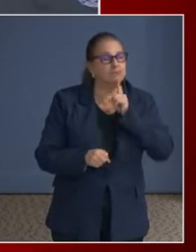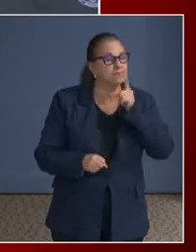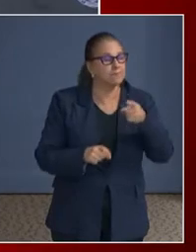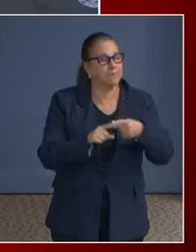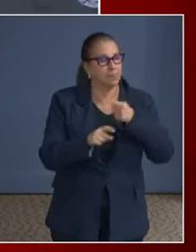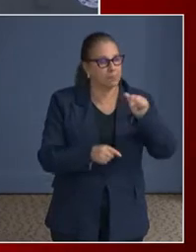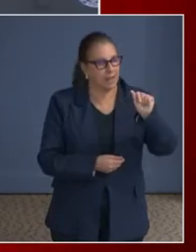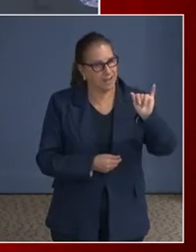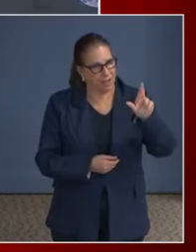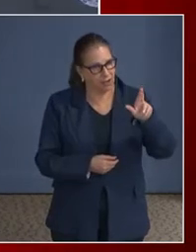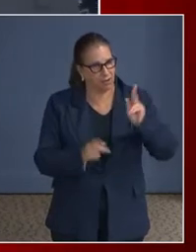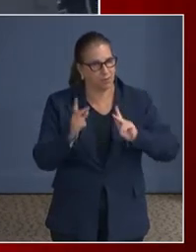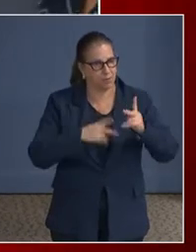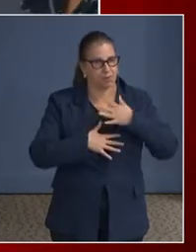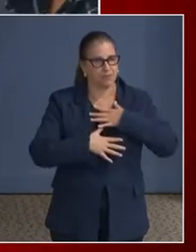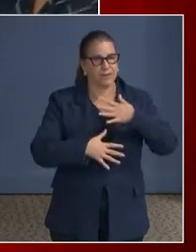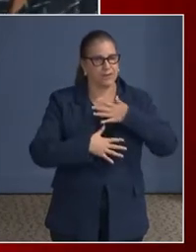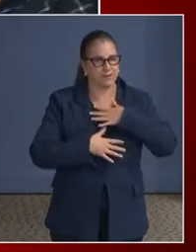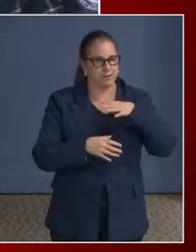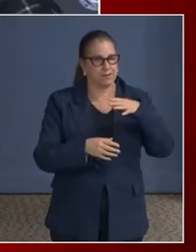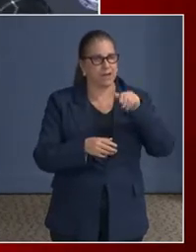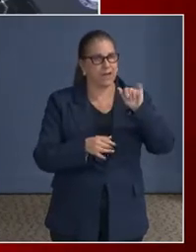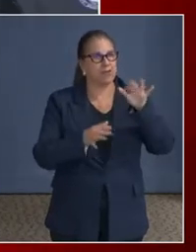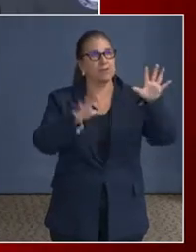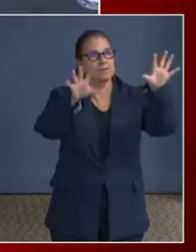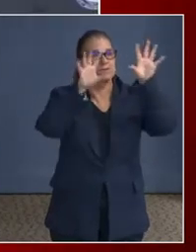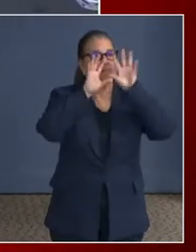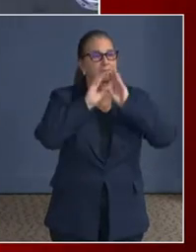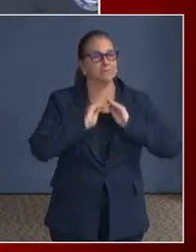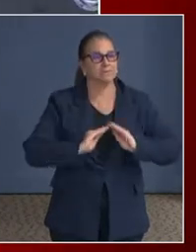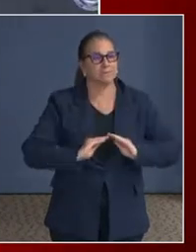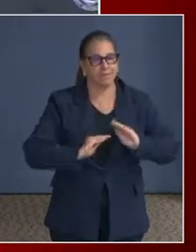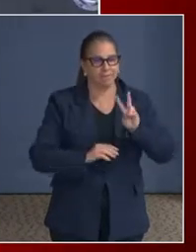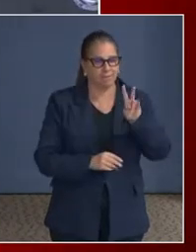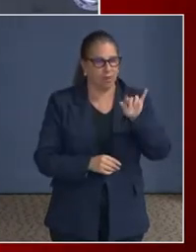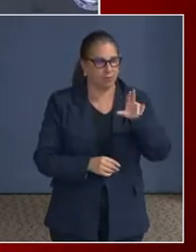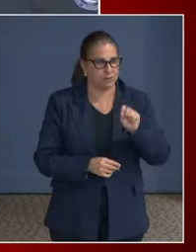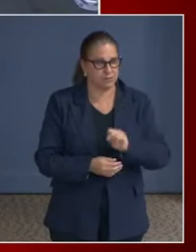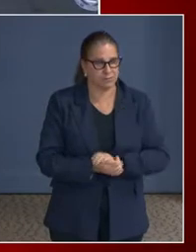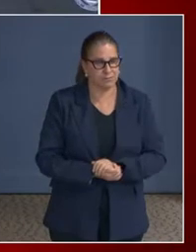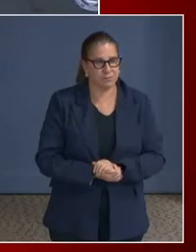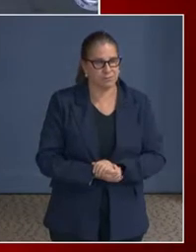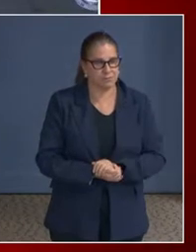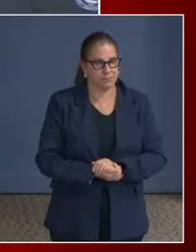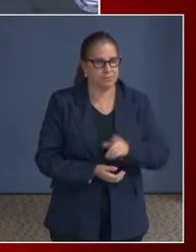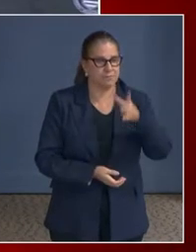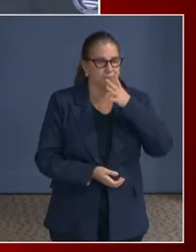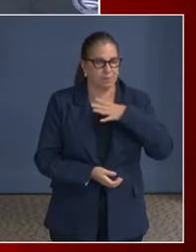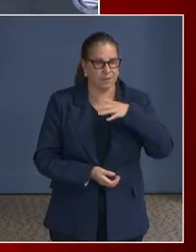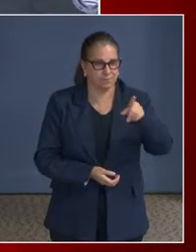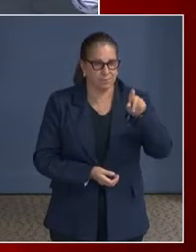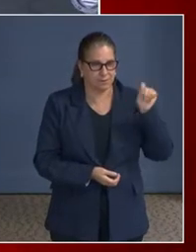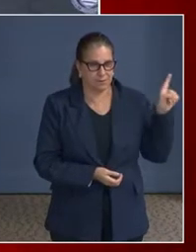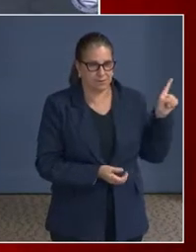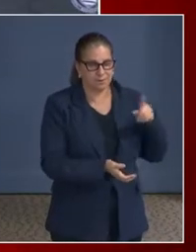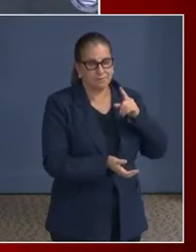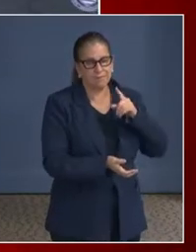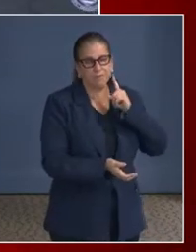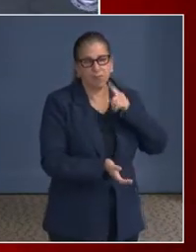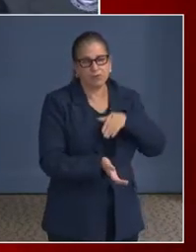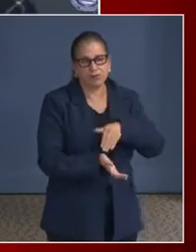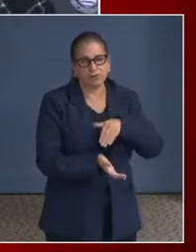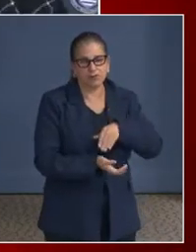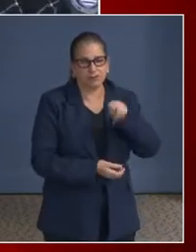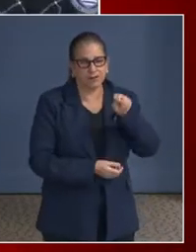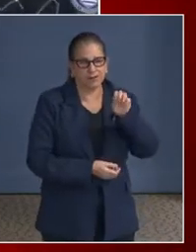Any other questions? Yes, ma'am. Nesbitt, you've